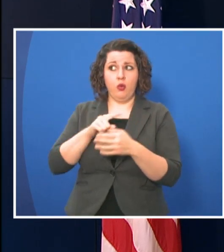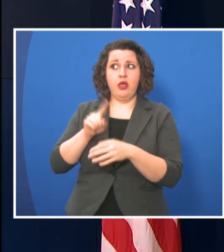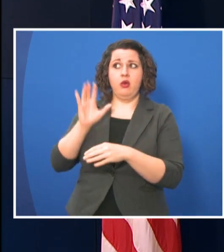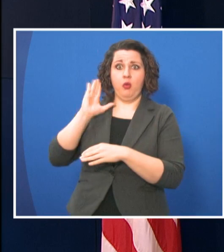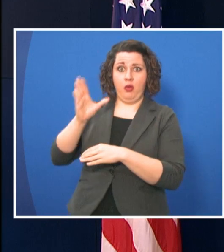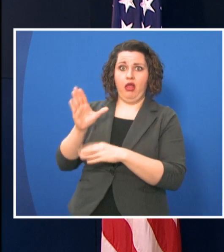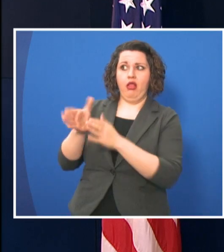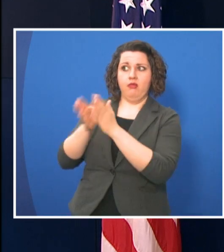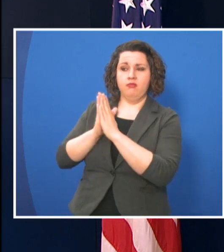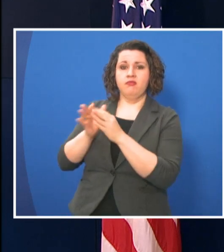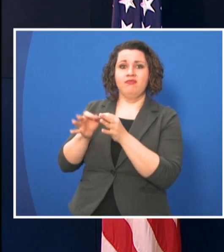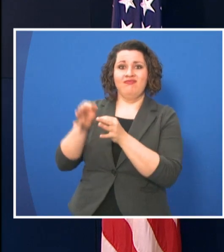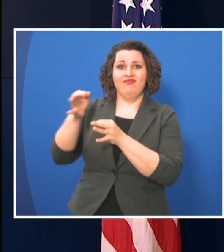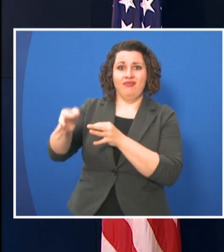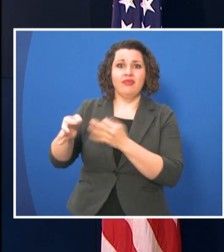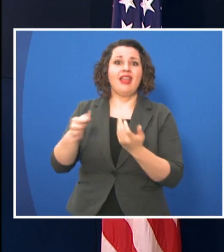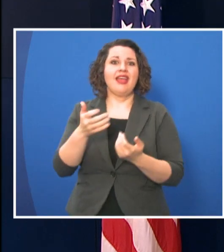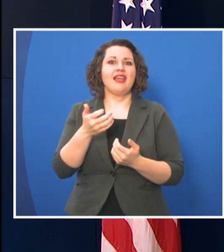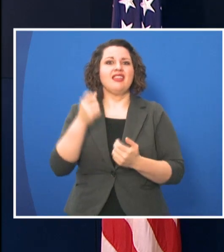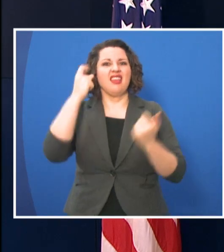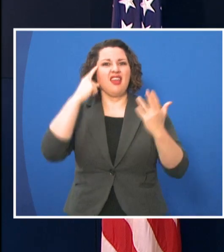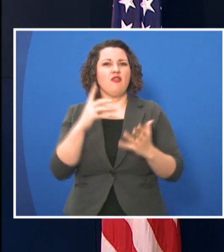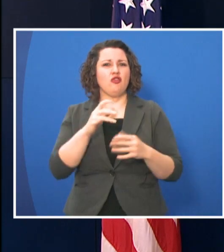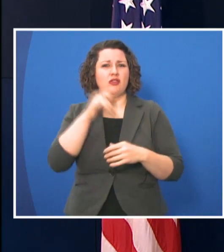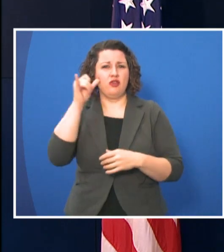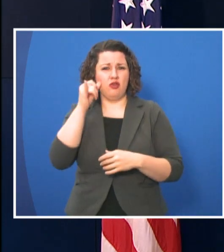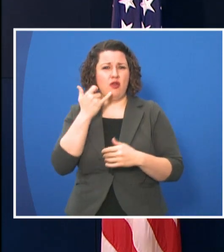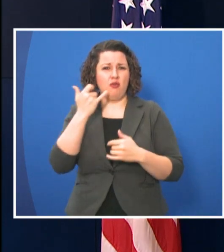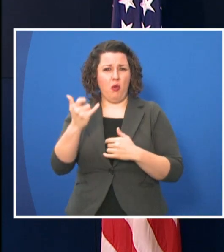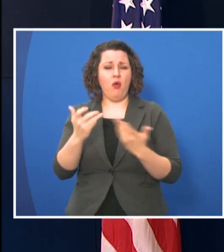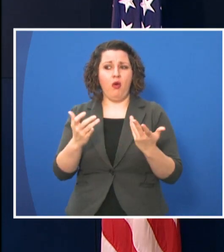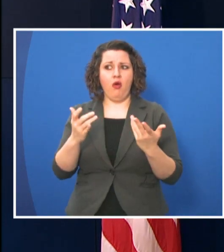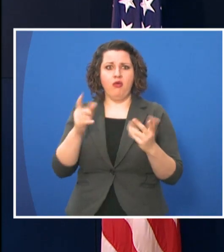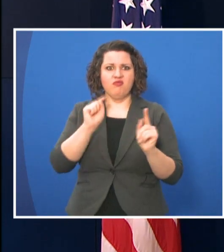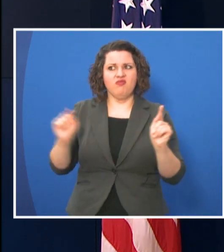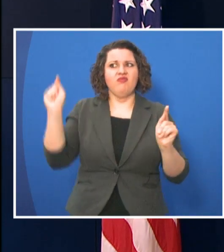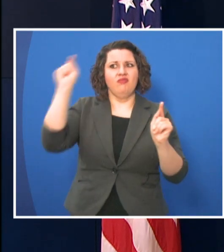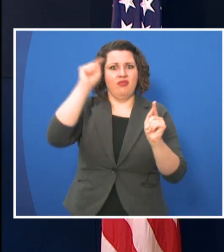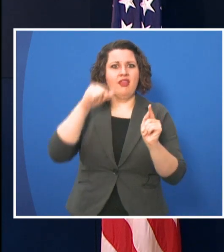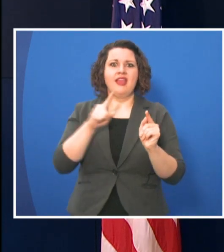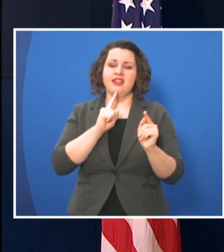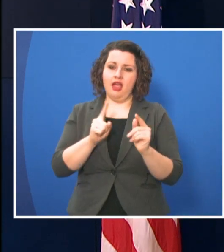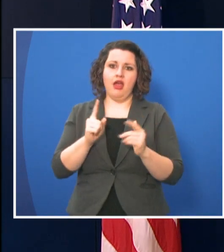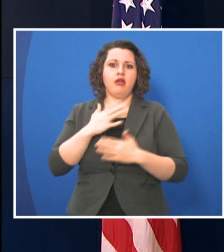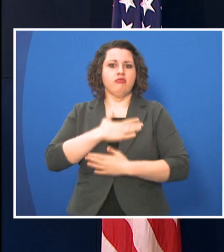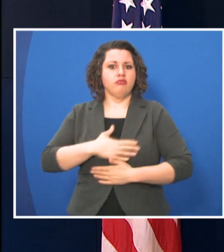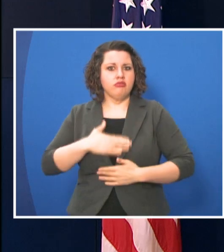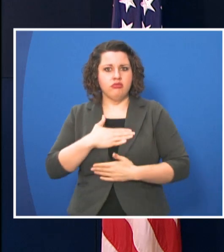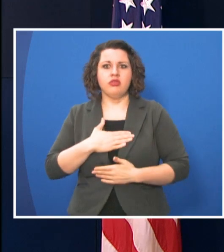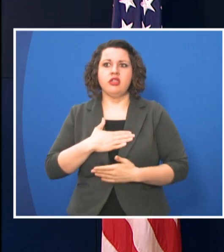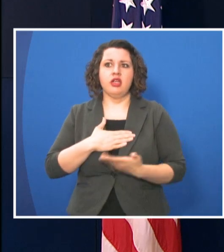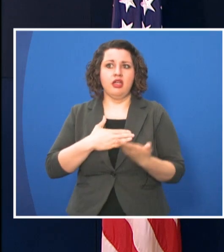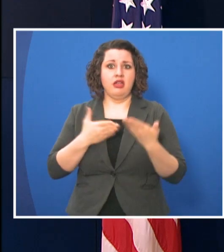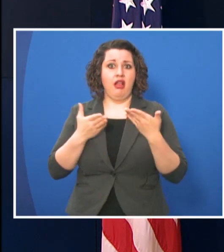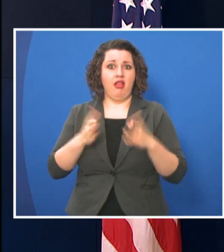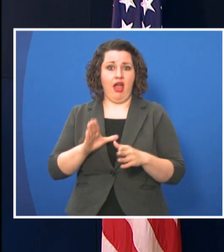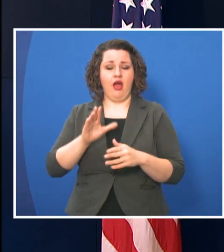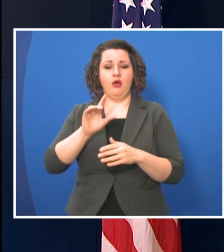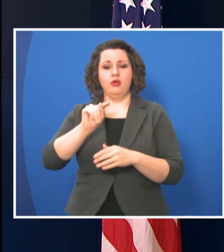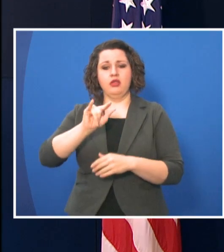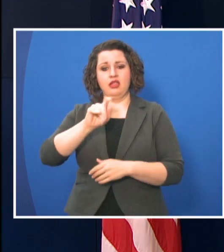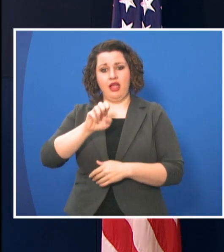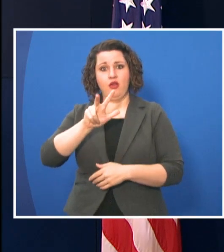several of the governors that were on the phone call yesterday reiterated the same thing. Great appreciation for allowing the Title